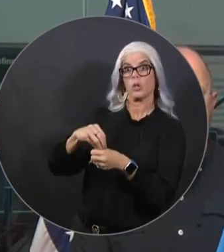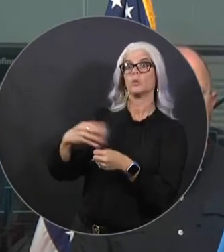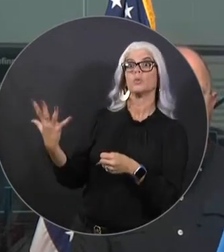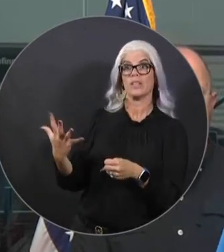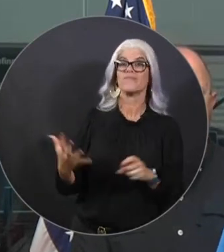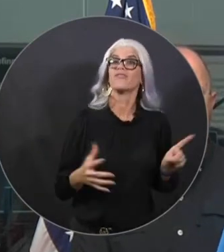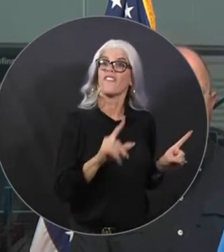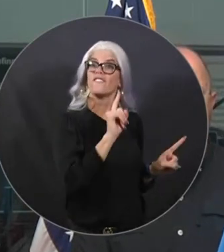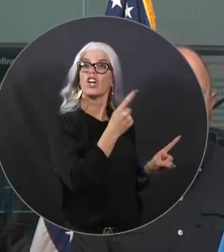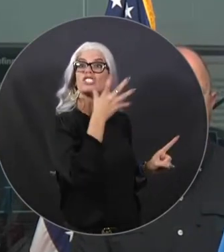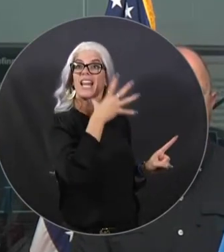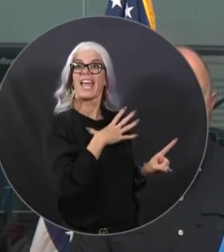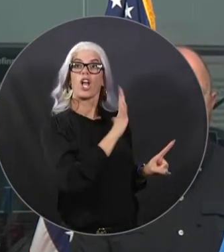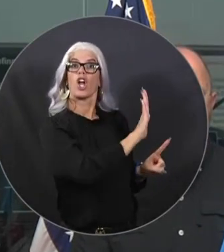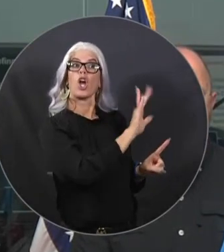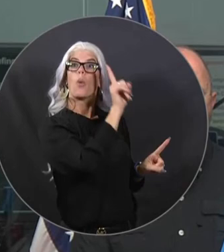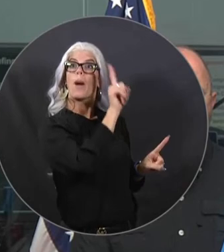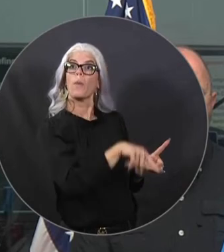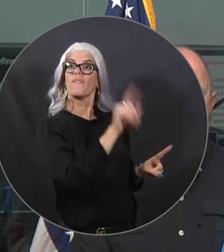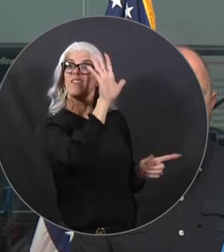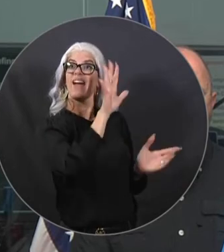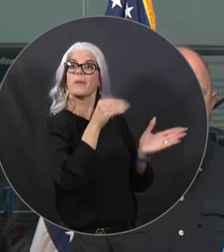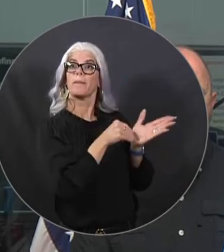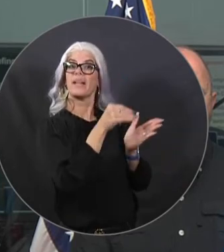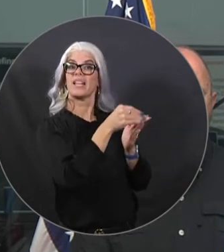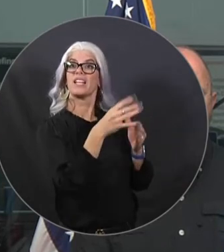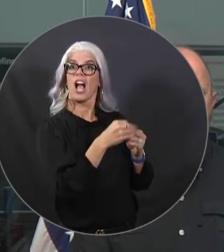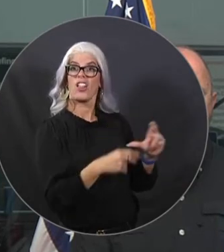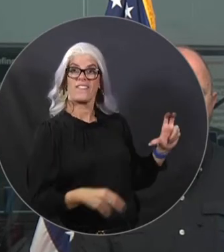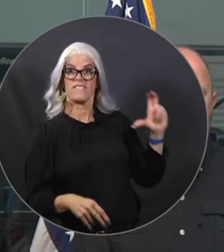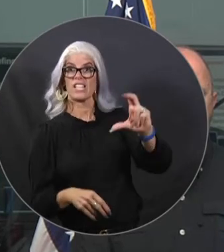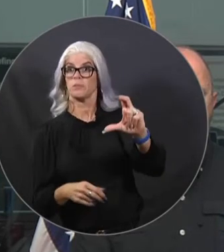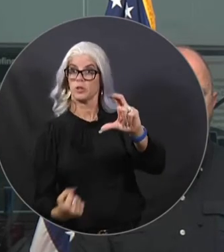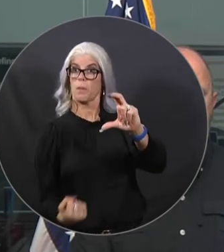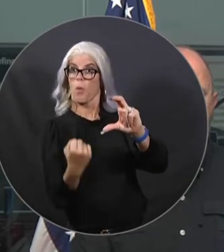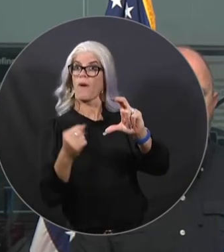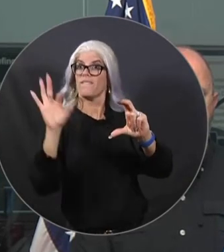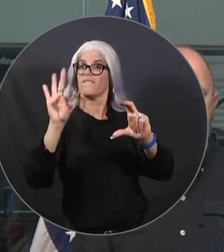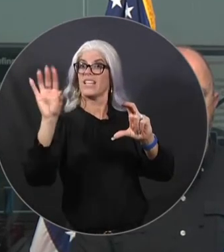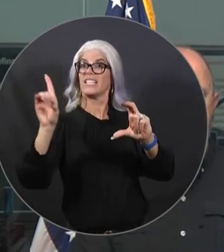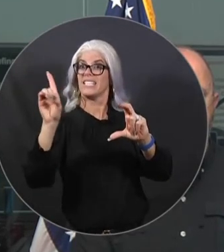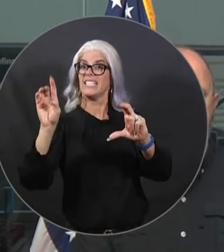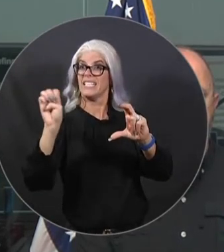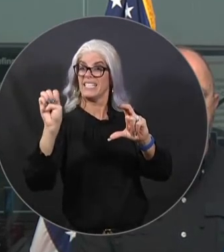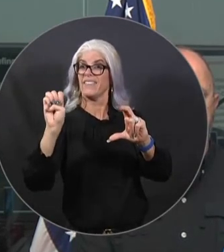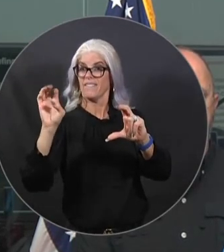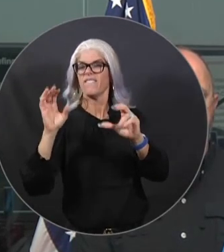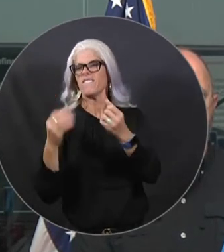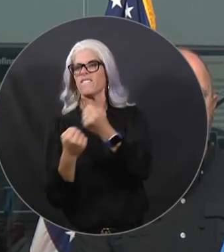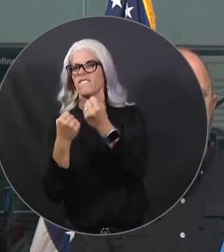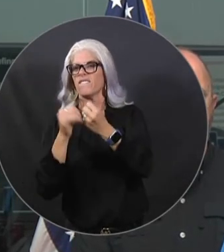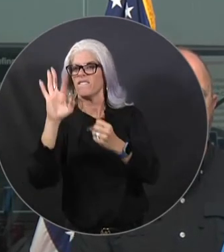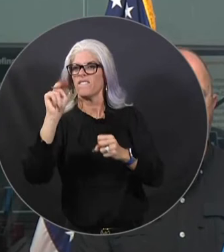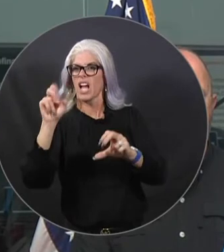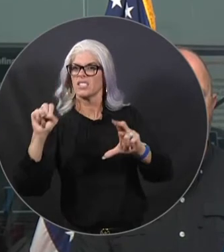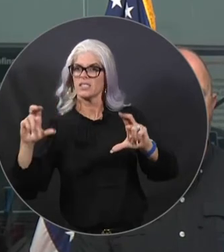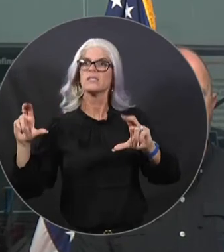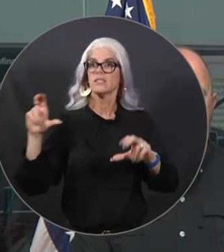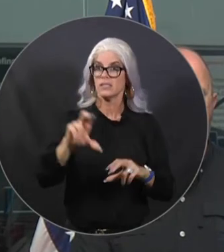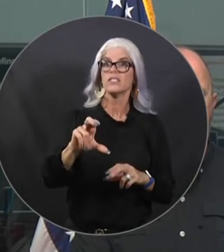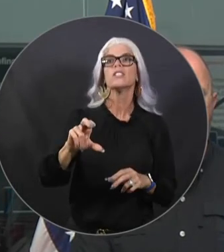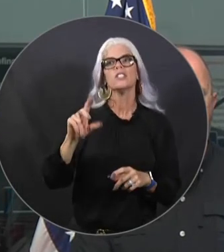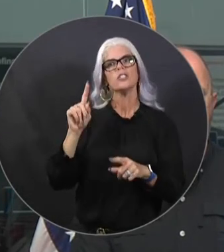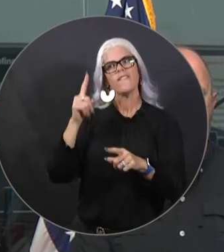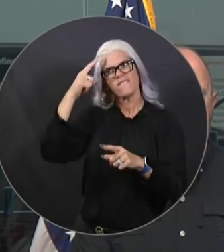million investment to support the Florida Disaster Fund, donations of essential supplies, and grants to local and